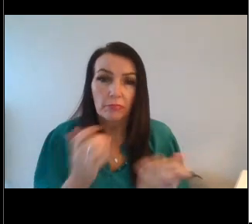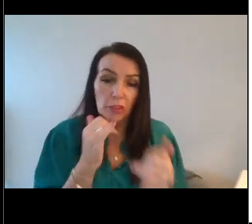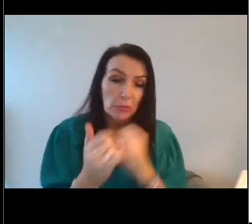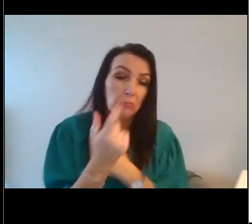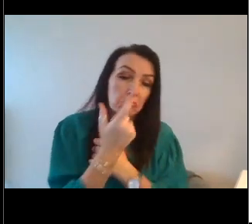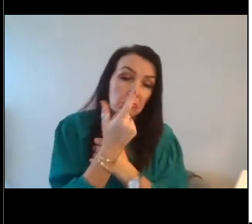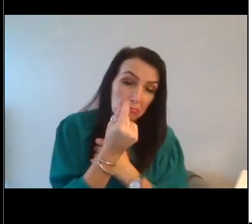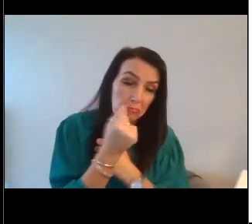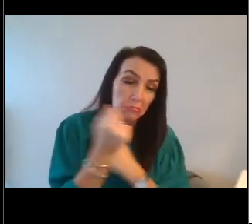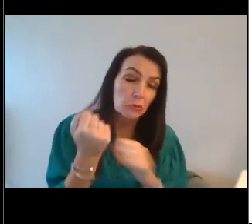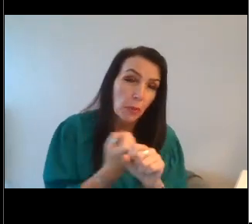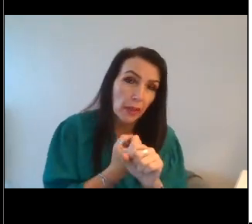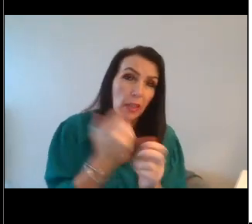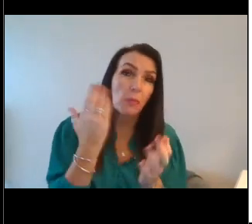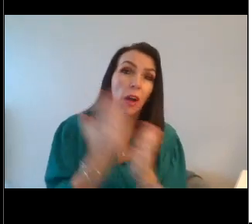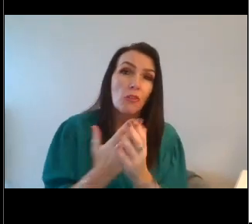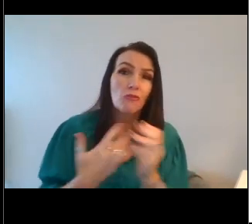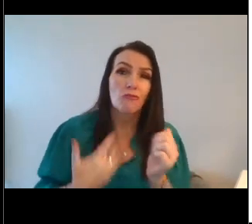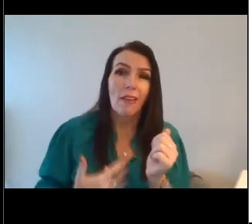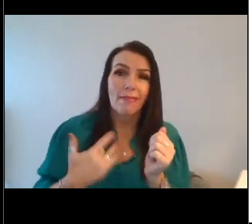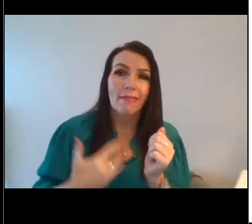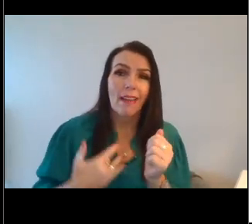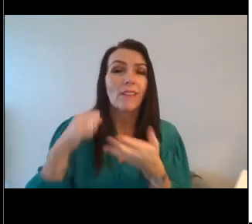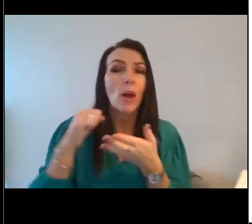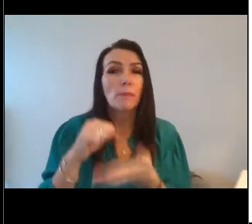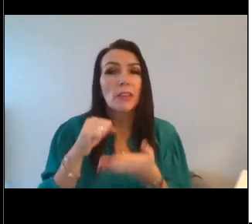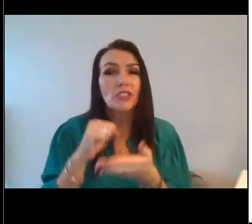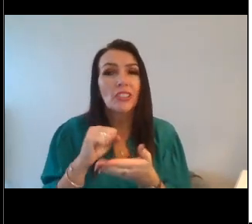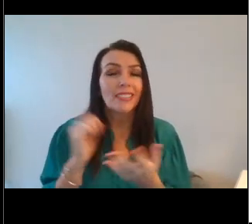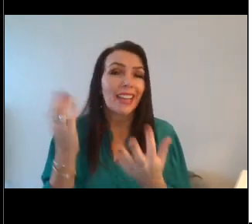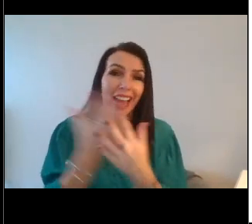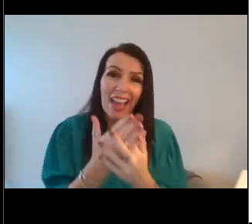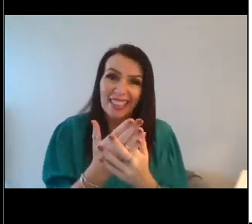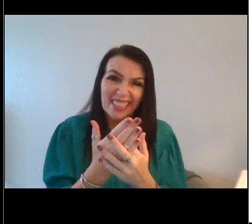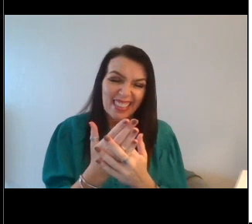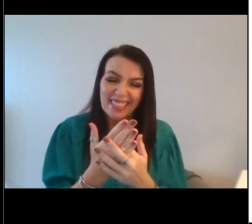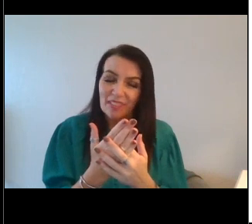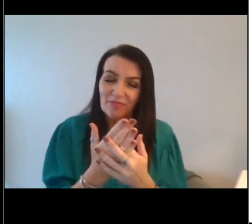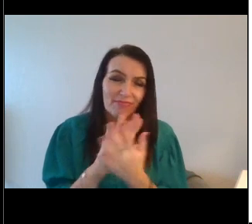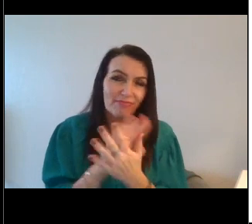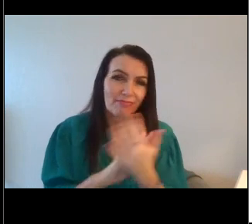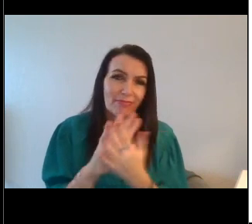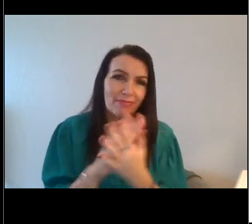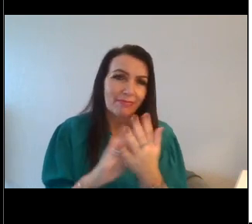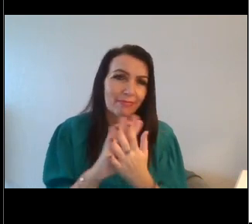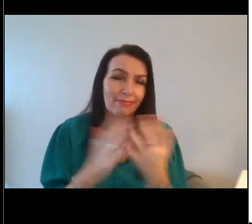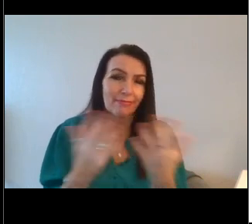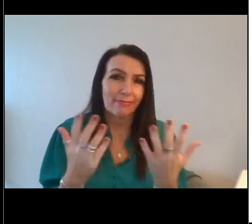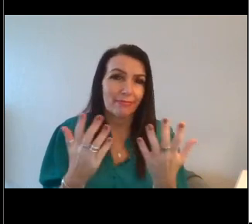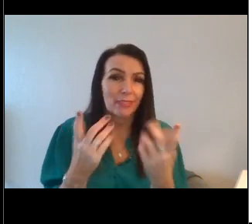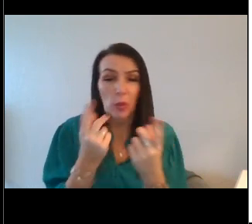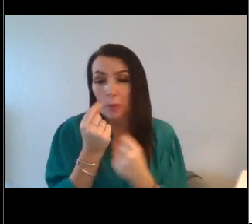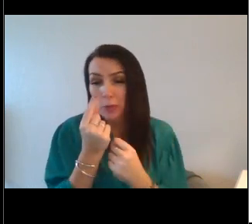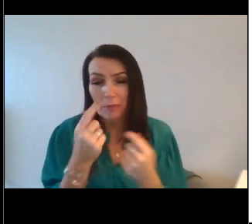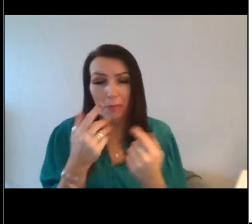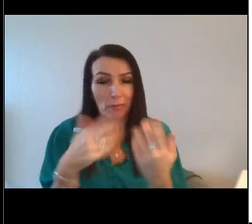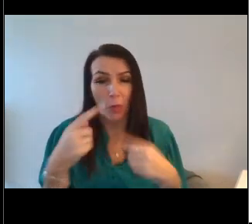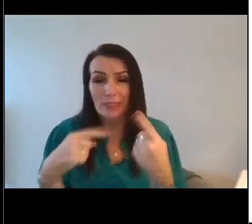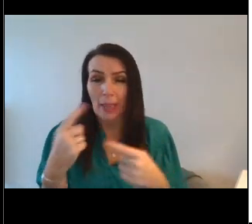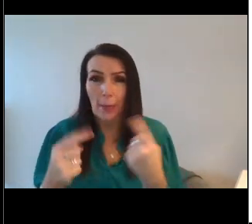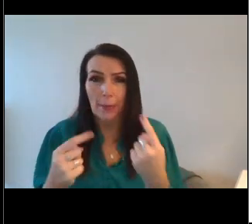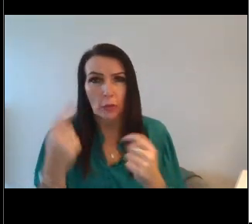possible. Reality is budget and access to properties mean that not always going to be possible. So you need to think about,